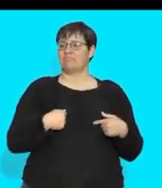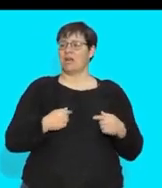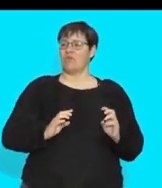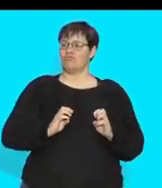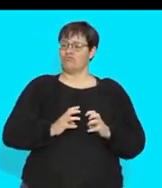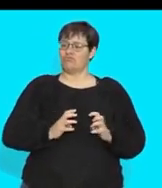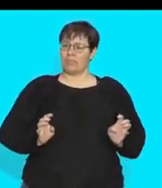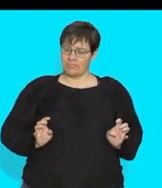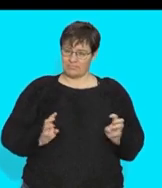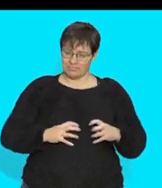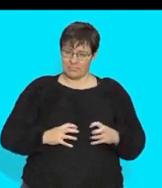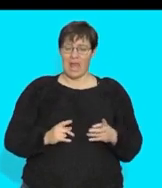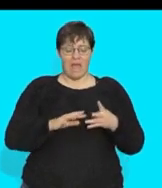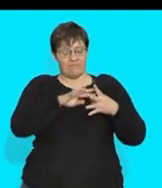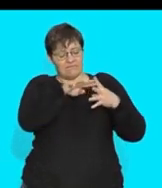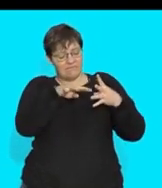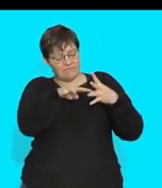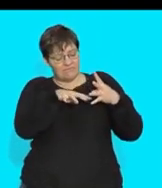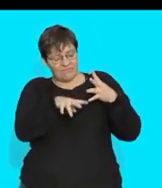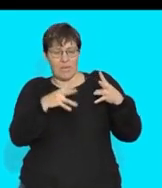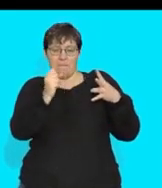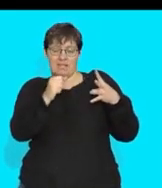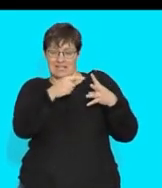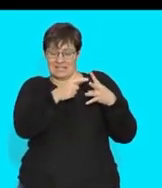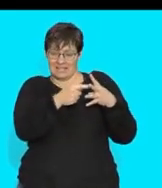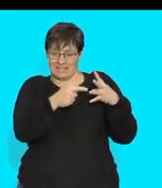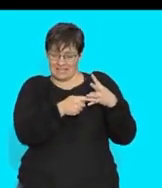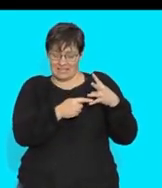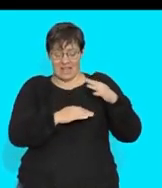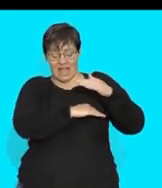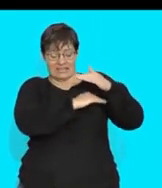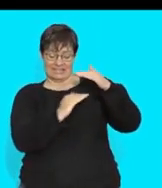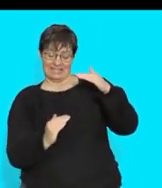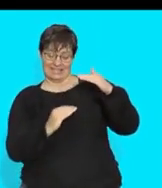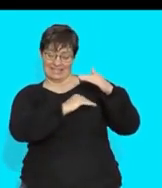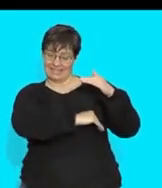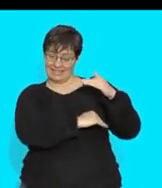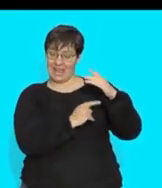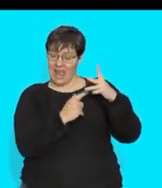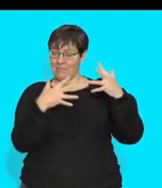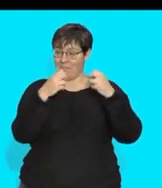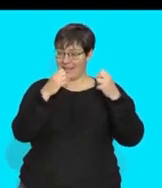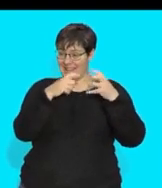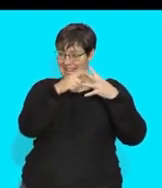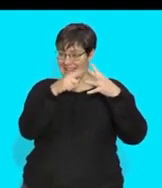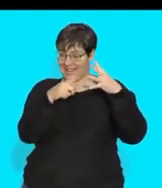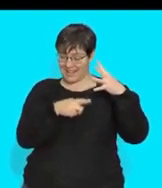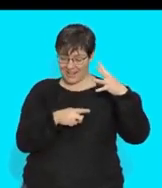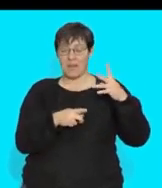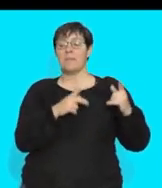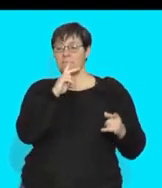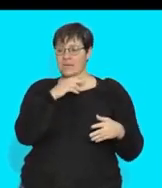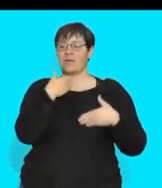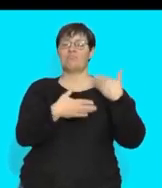muscles. And between the diaphragm and these intercostal muscles, we're going to bring about the process of breathing.